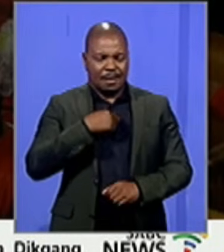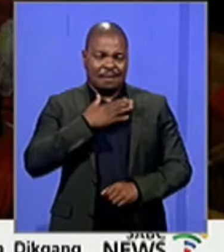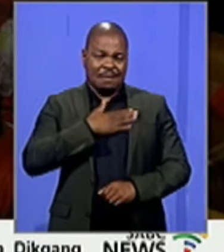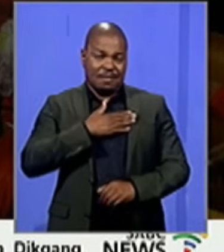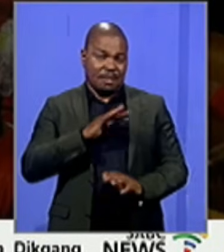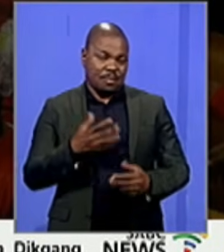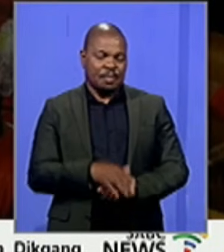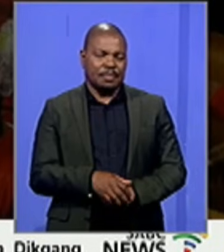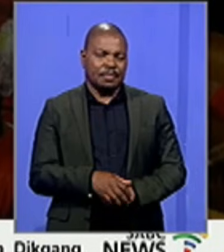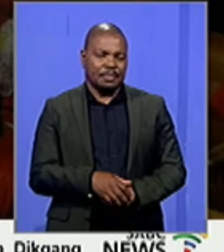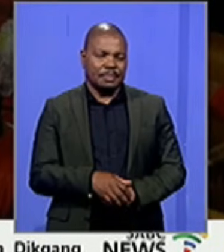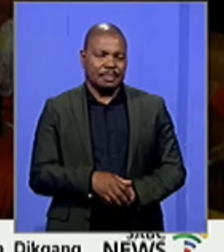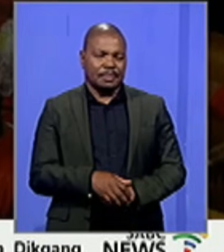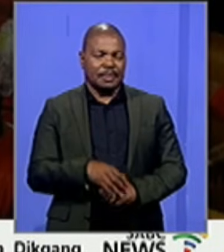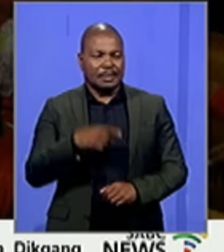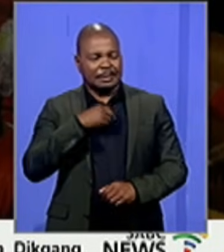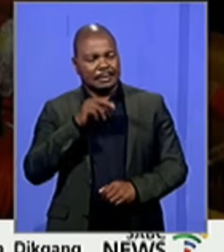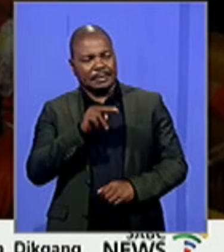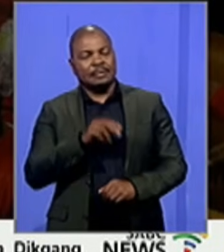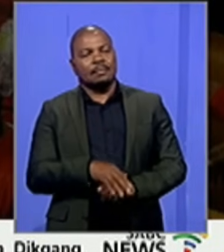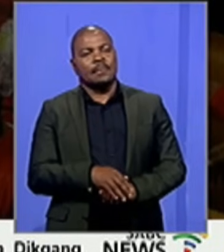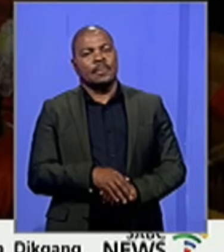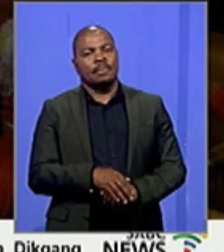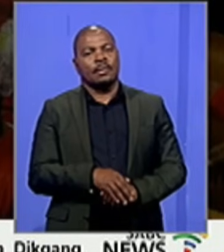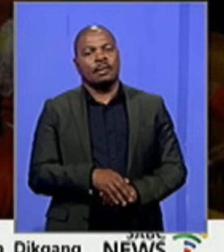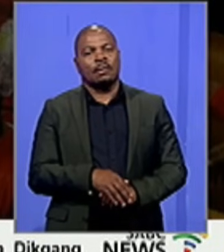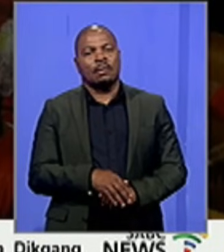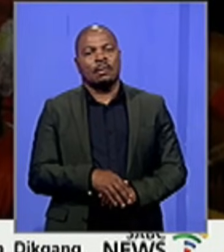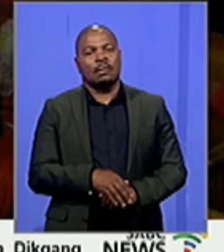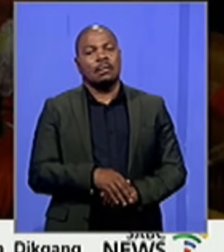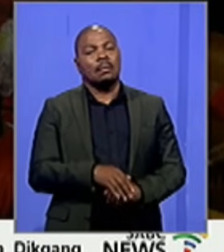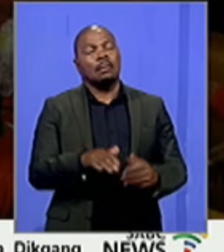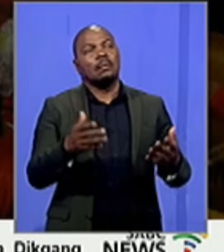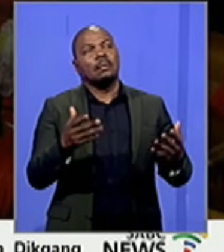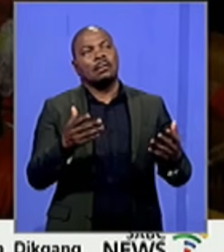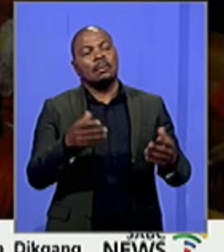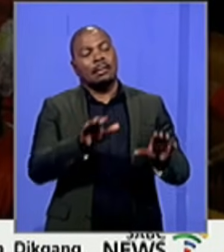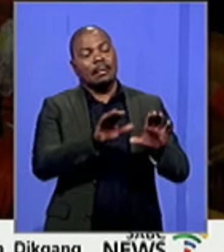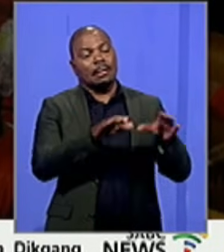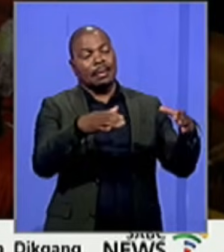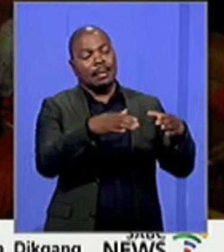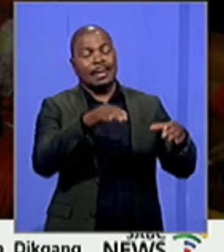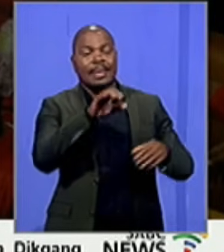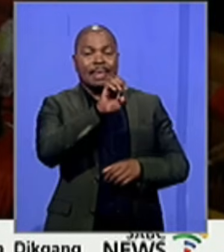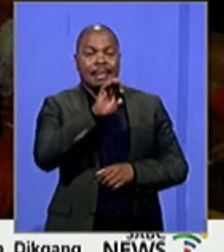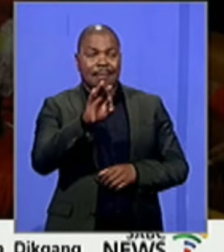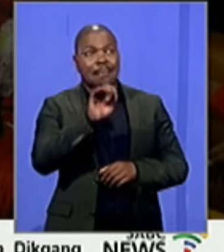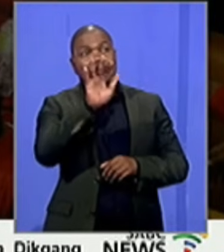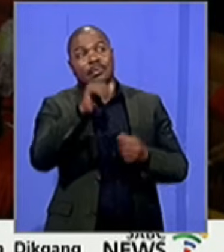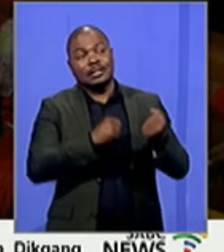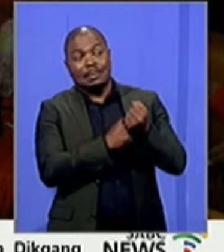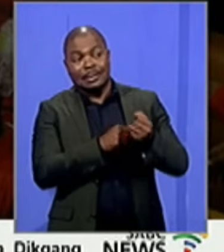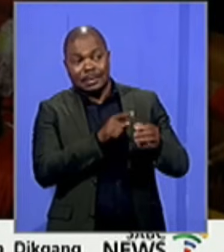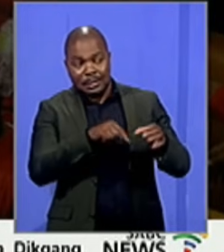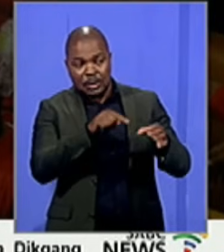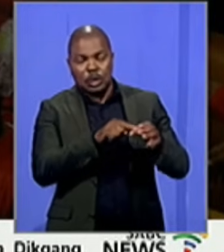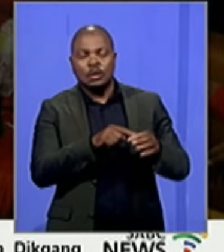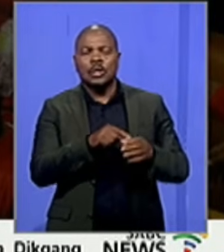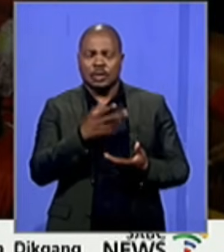kere barati le balatedi ba sehlopha mokgatlo wa EFF ba